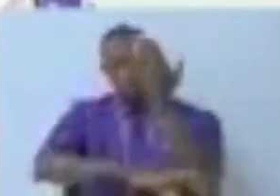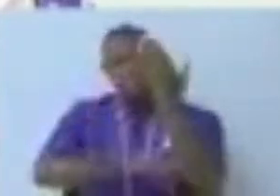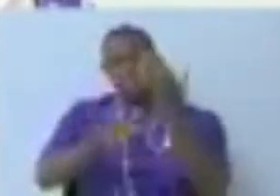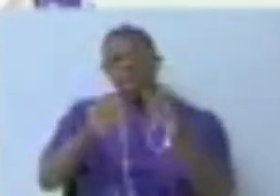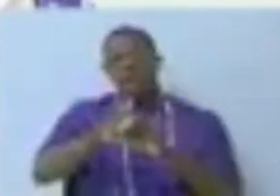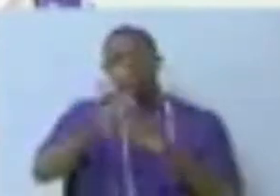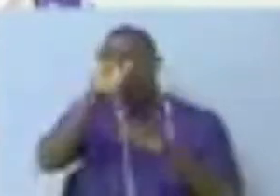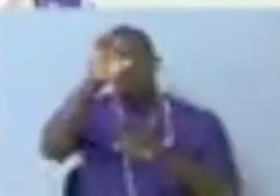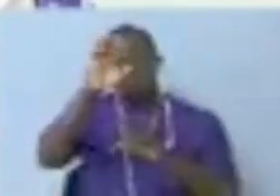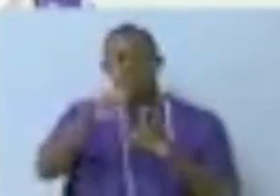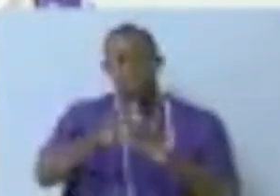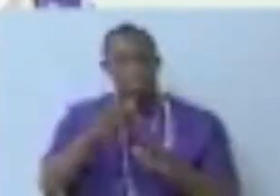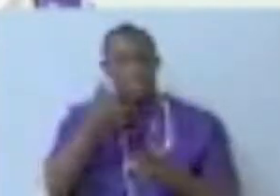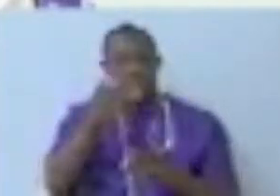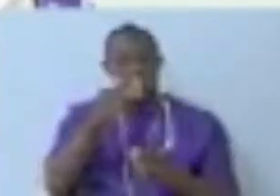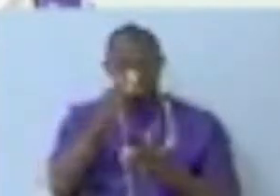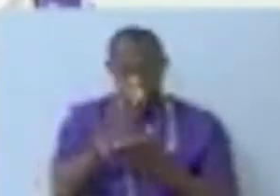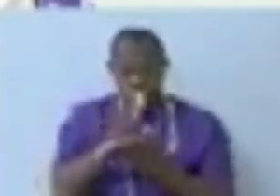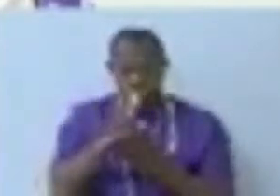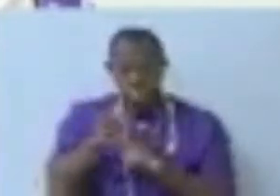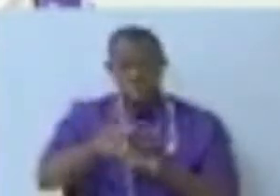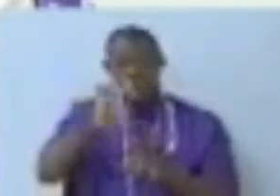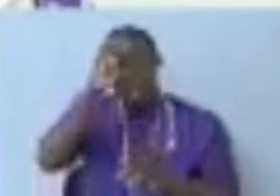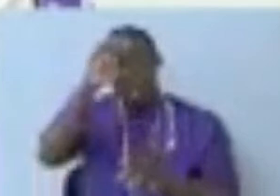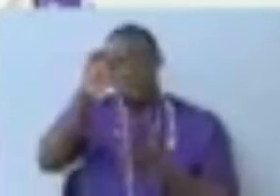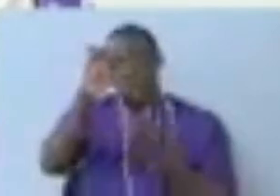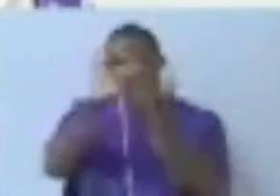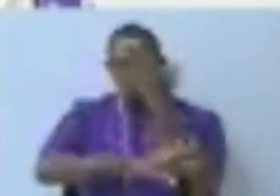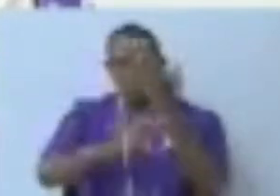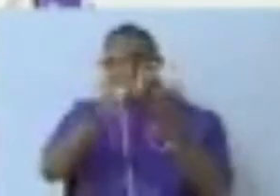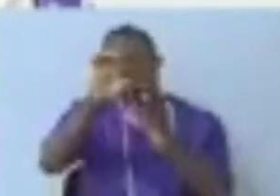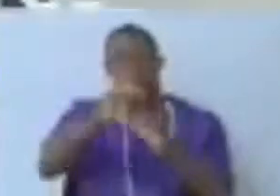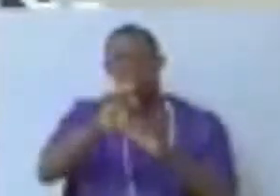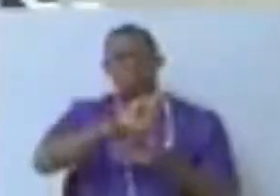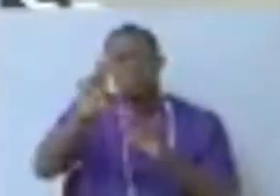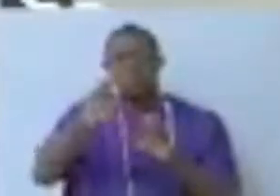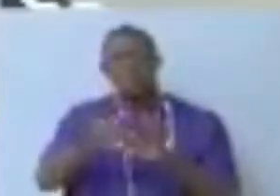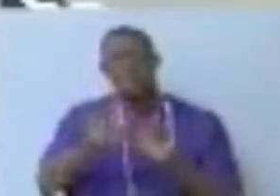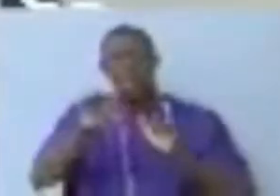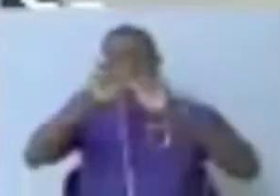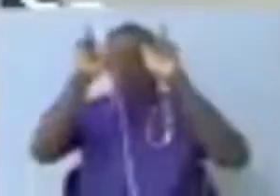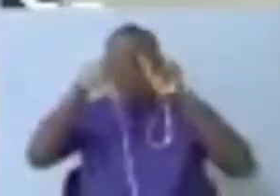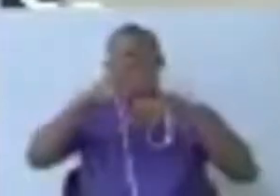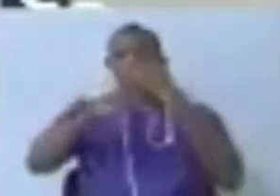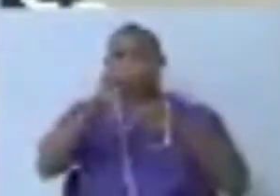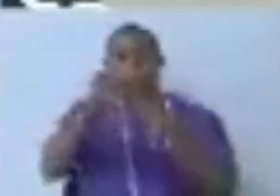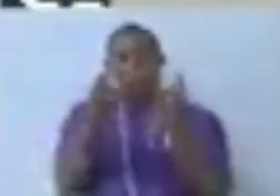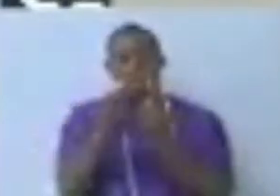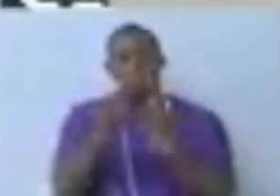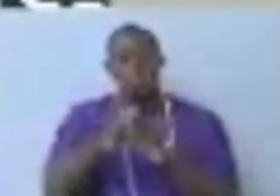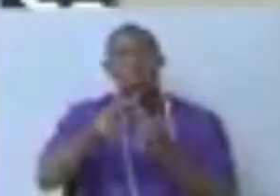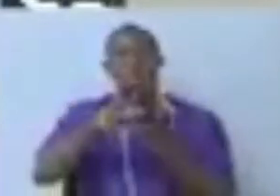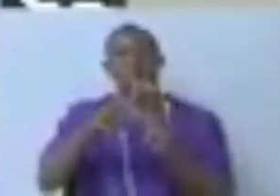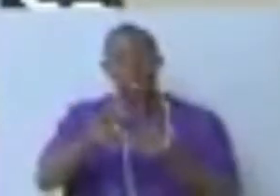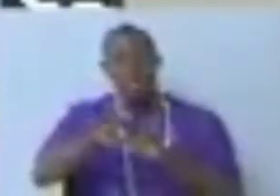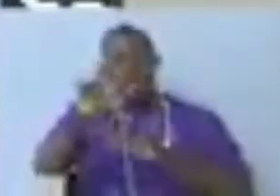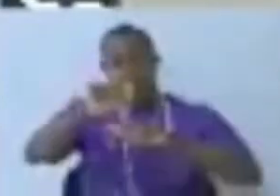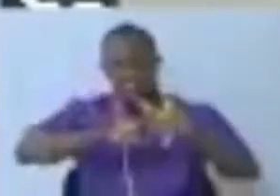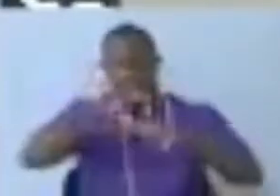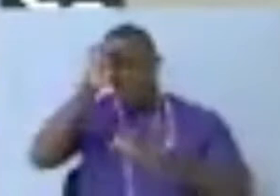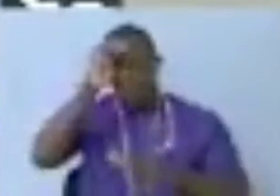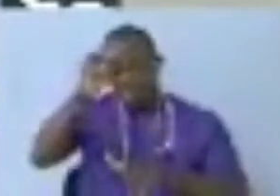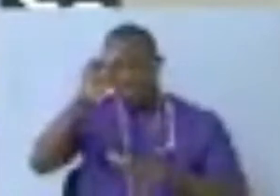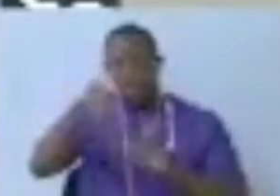Foreign Affairs was not aware of this. It should have been the line ministry that would inform Foreign Affairs to do it.